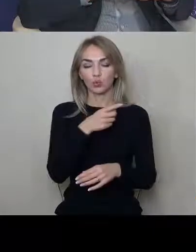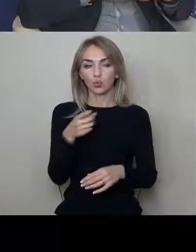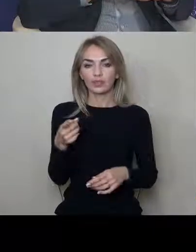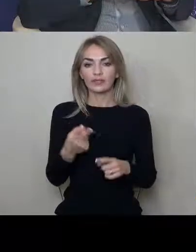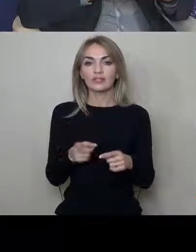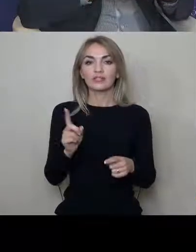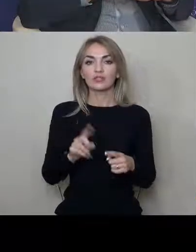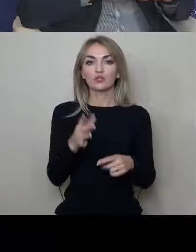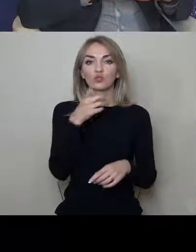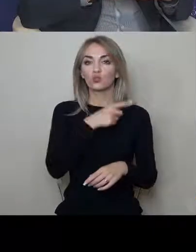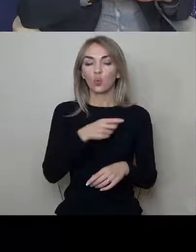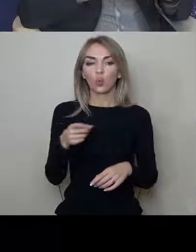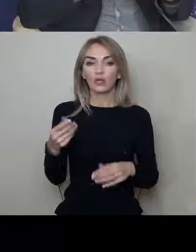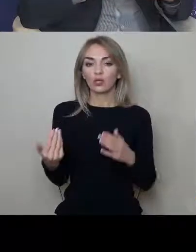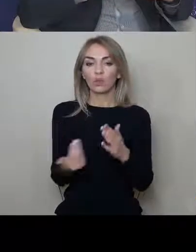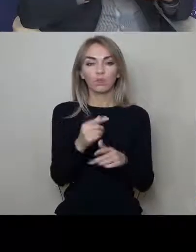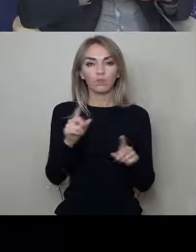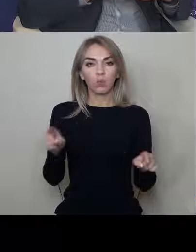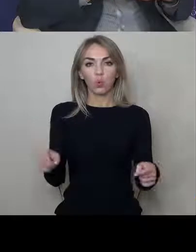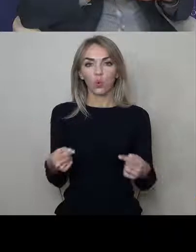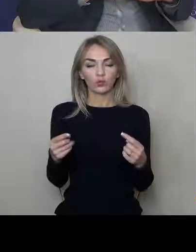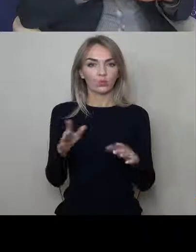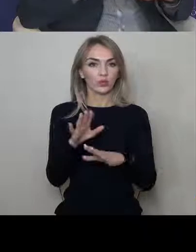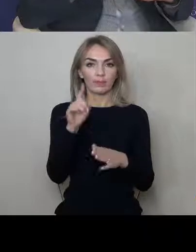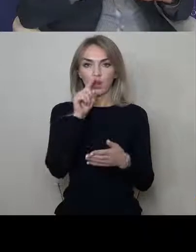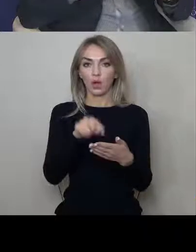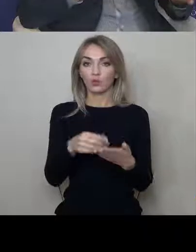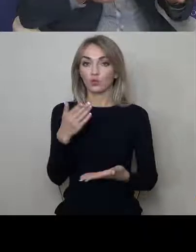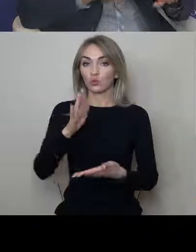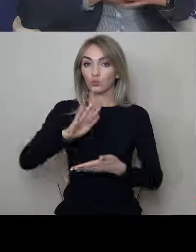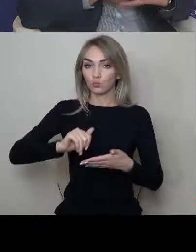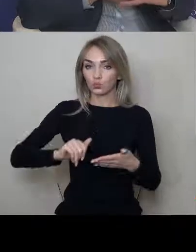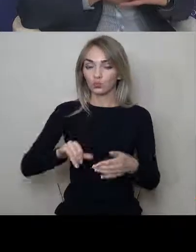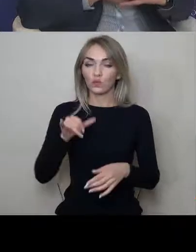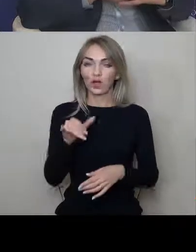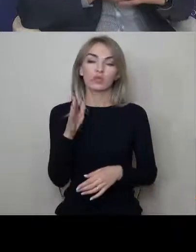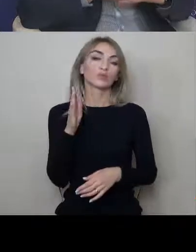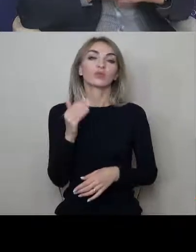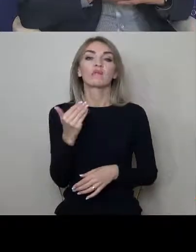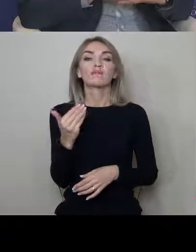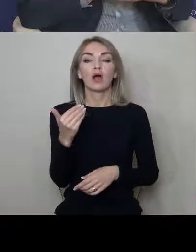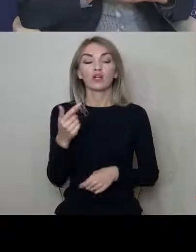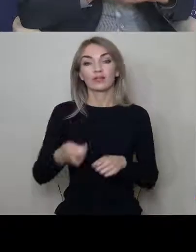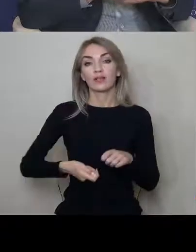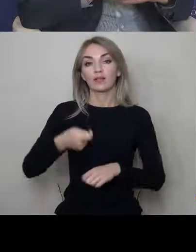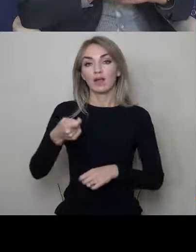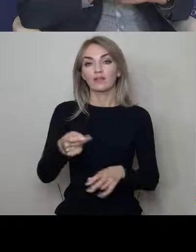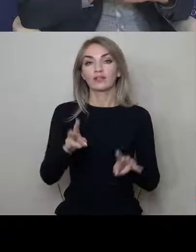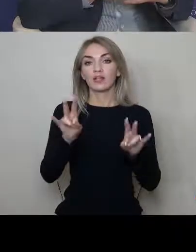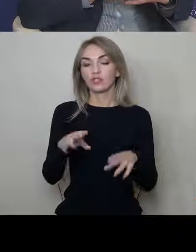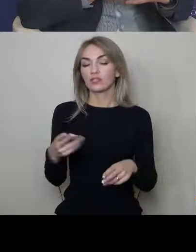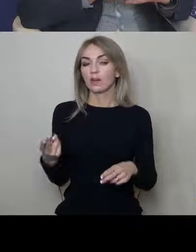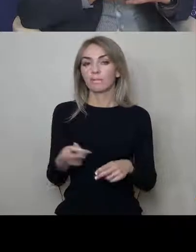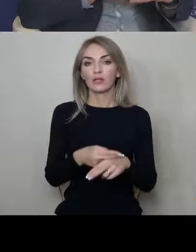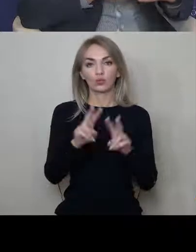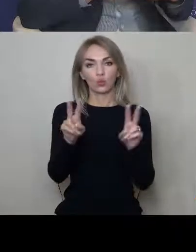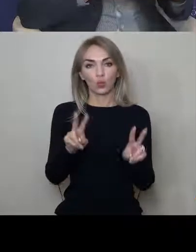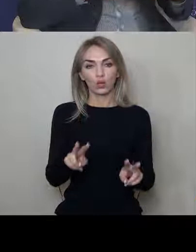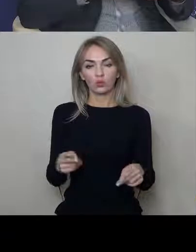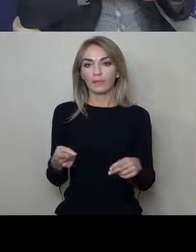remember that 5-day deadline should be met, because you cannot renew it. If you miss the deadline, then your